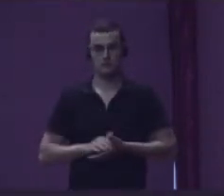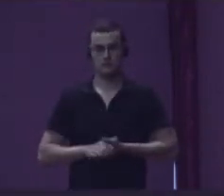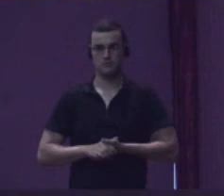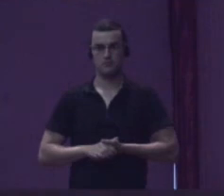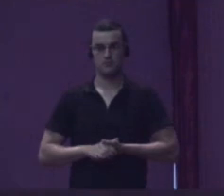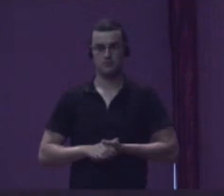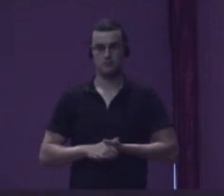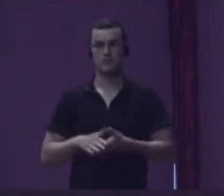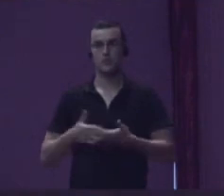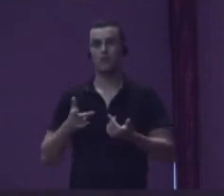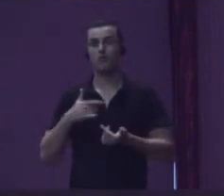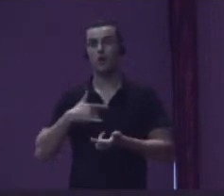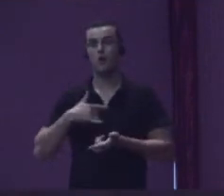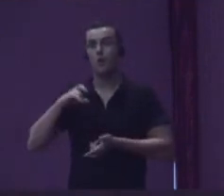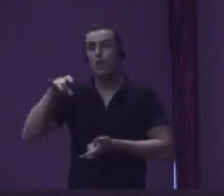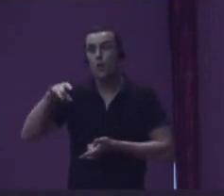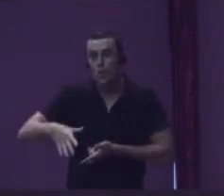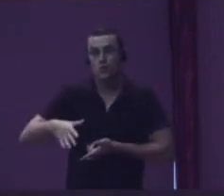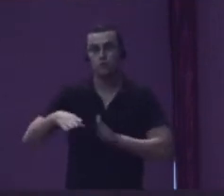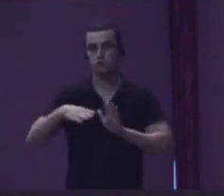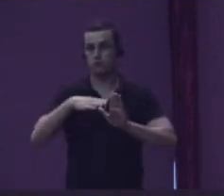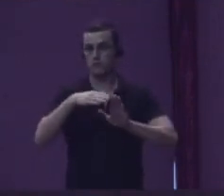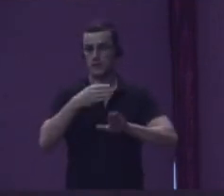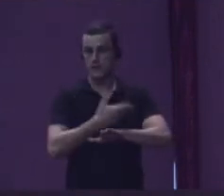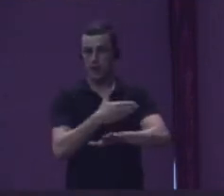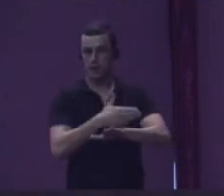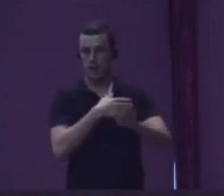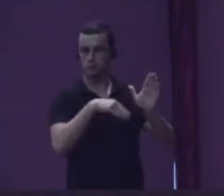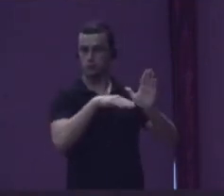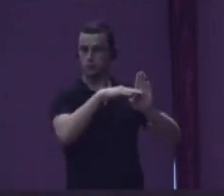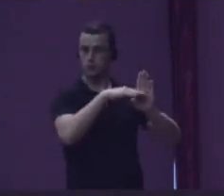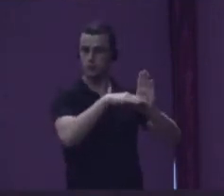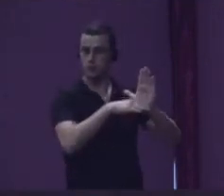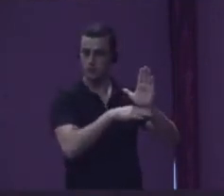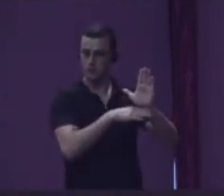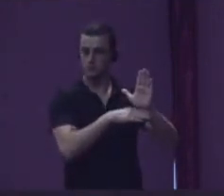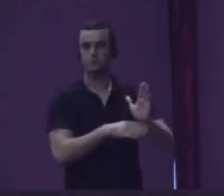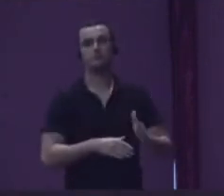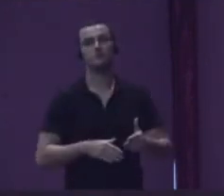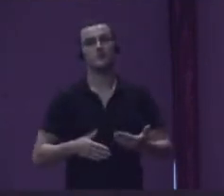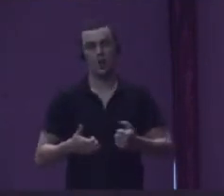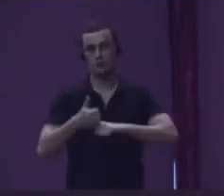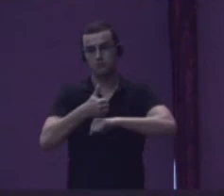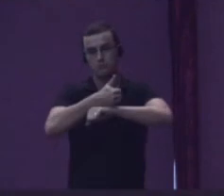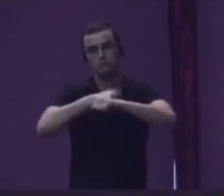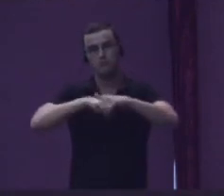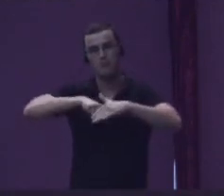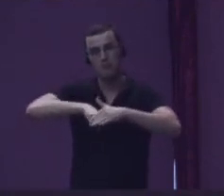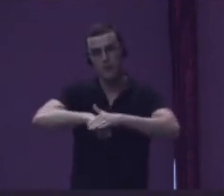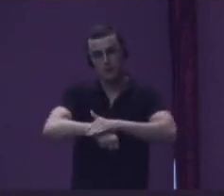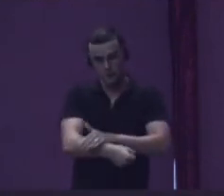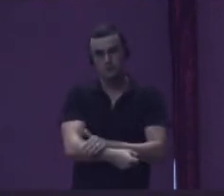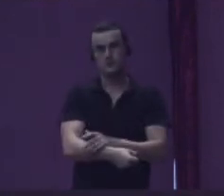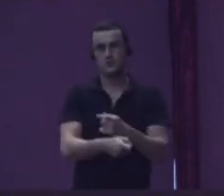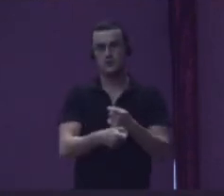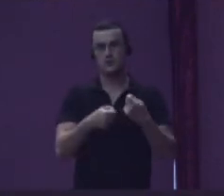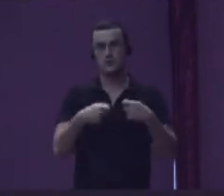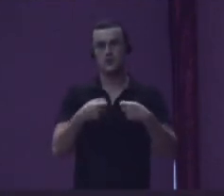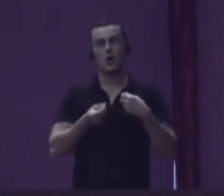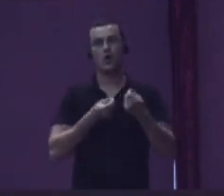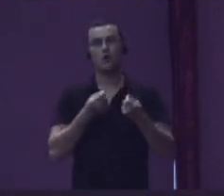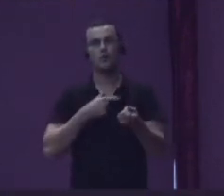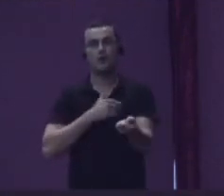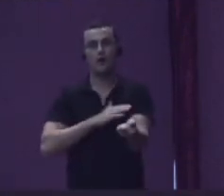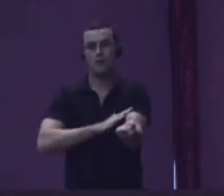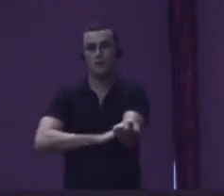the midwives to take the blood pressure of the women, unaware that they don't have the blood